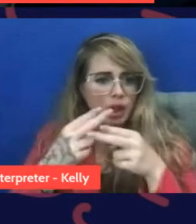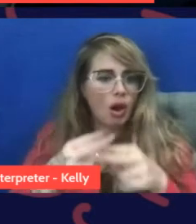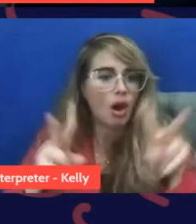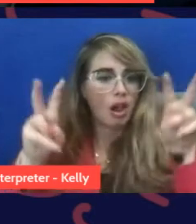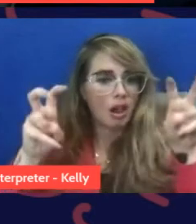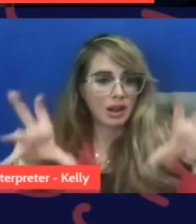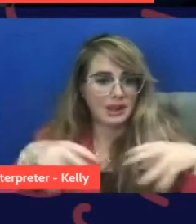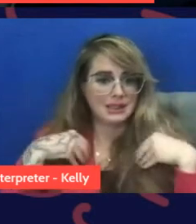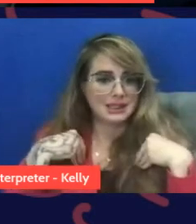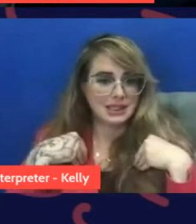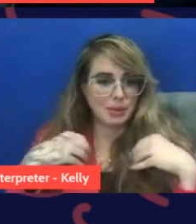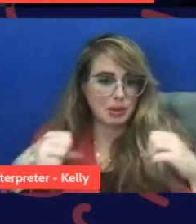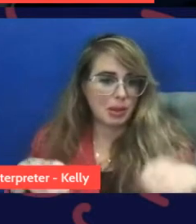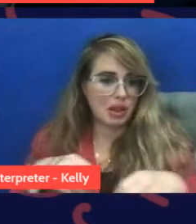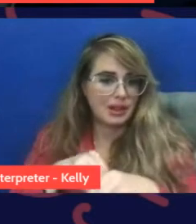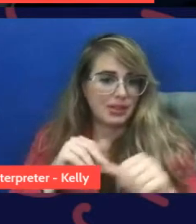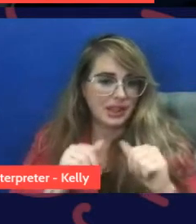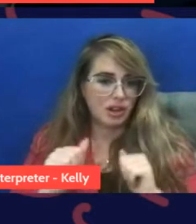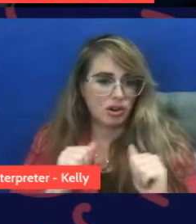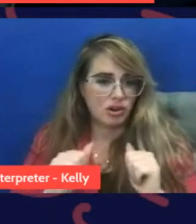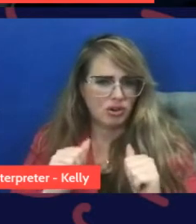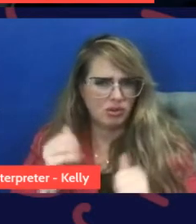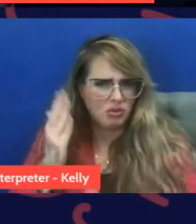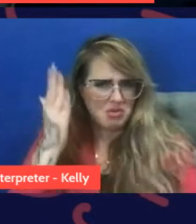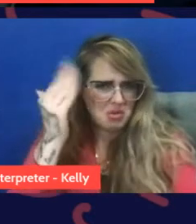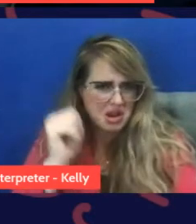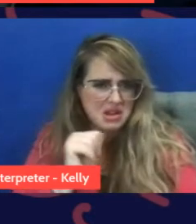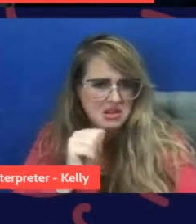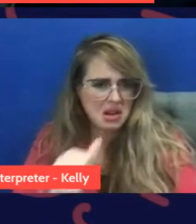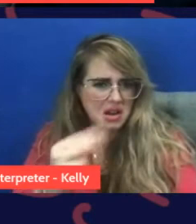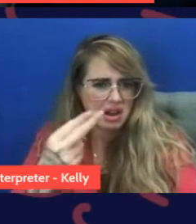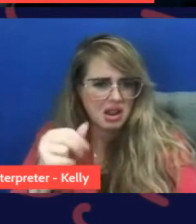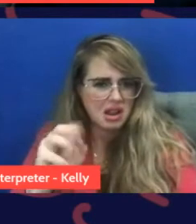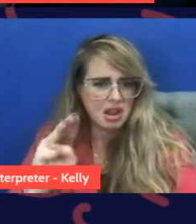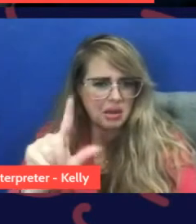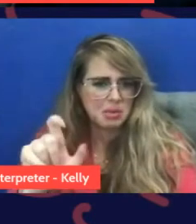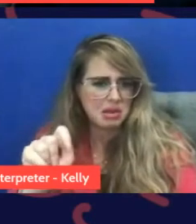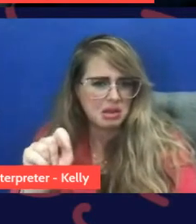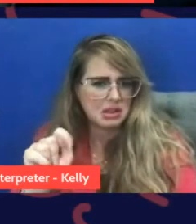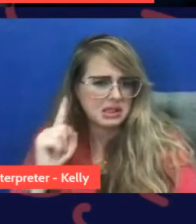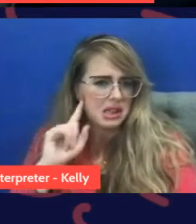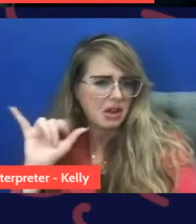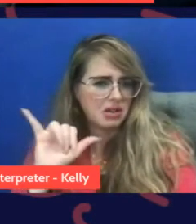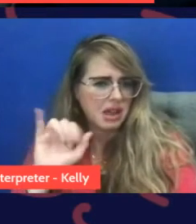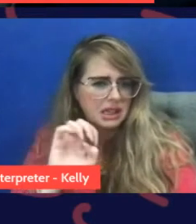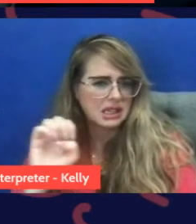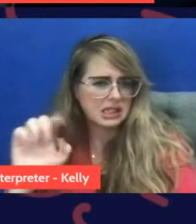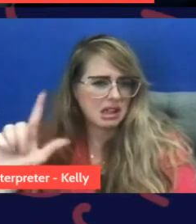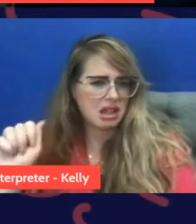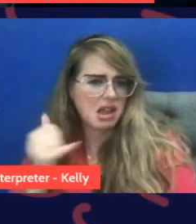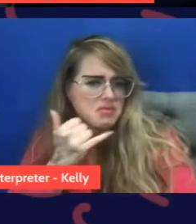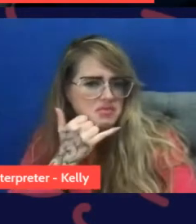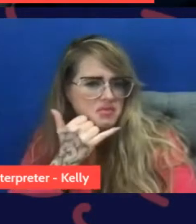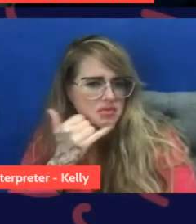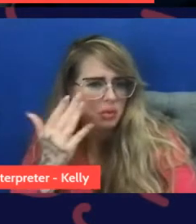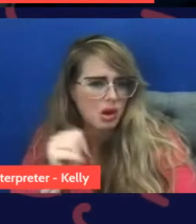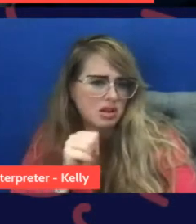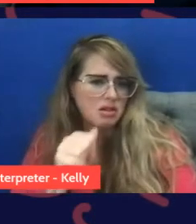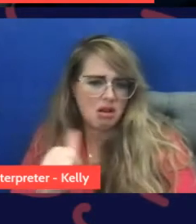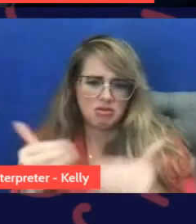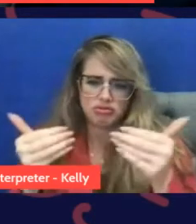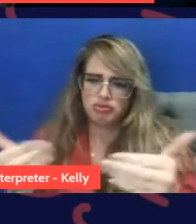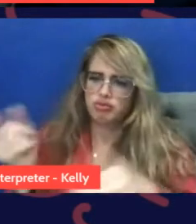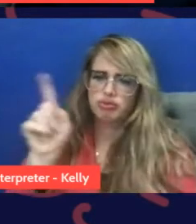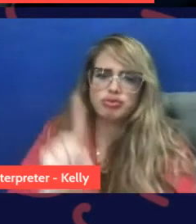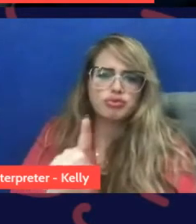in the theater, you know? Like, why can't Hamlet sounds like he comes from East LA, you know? And just let that be what it